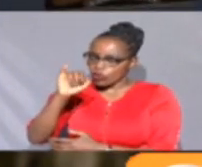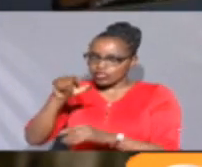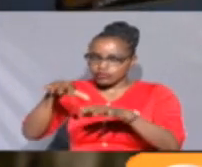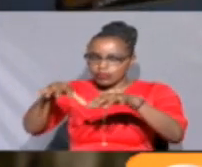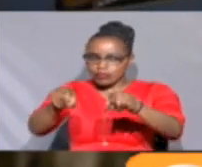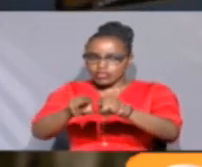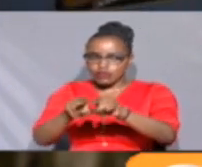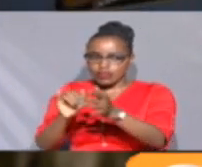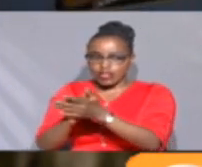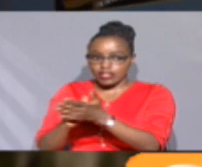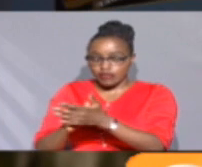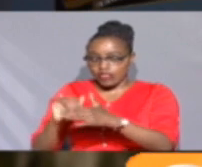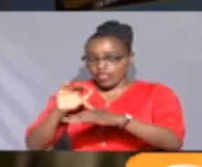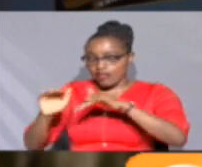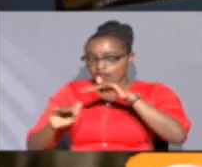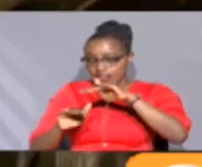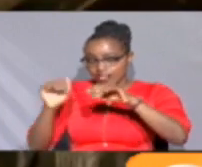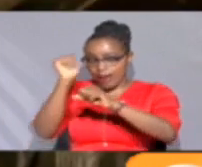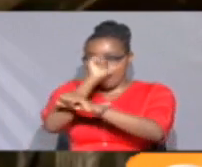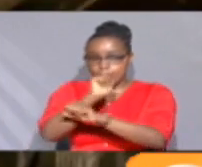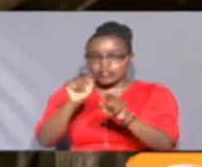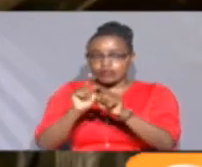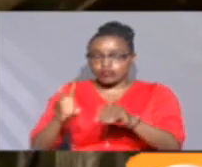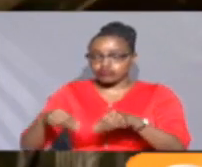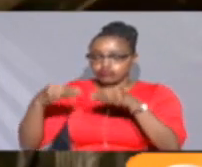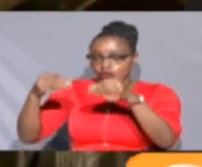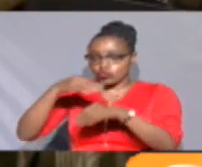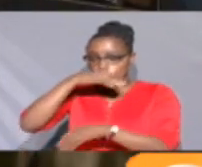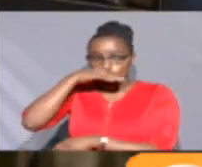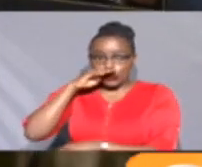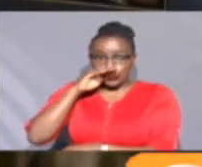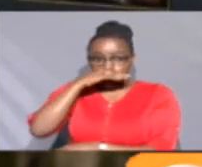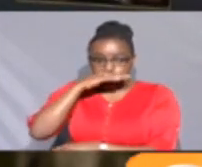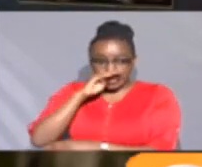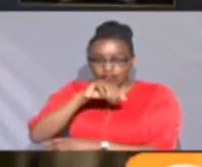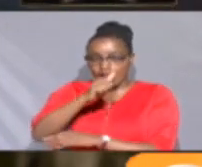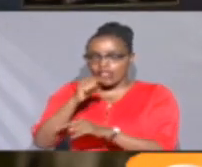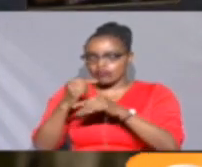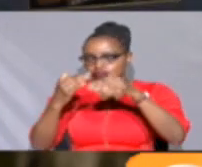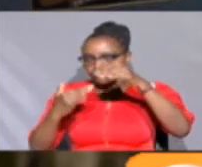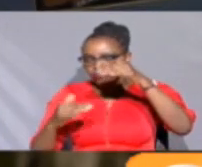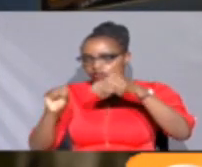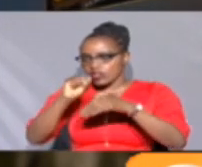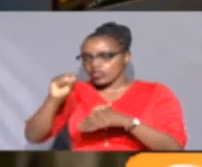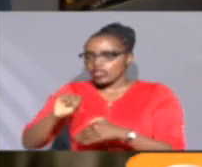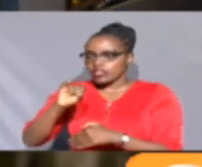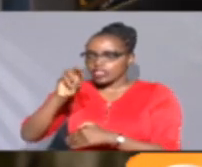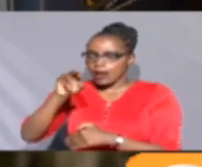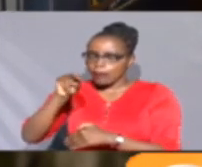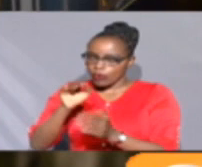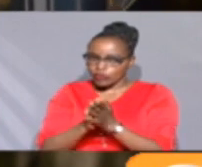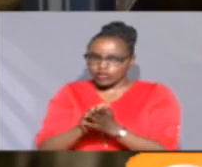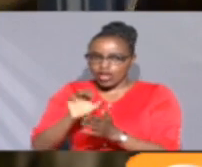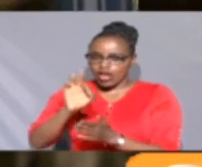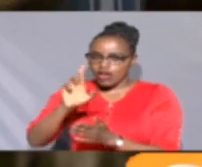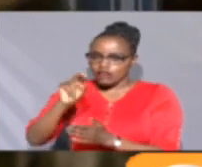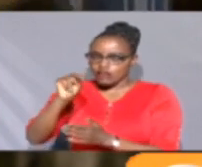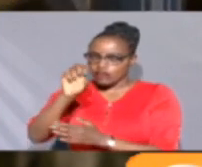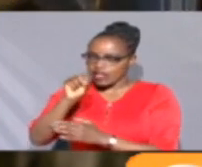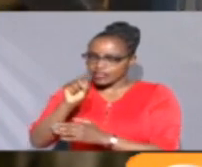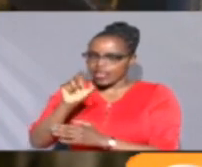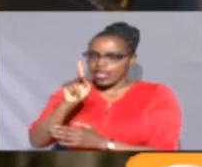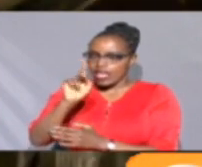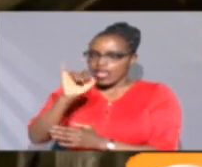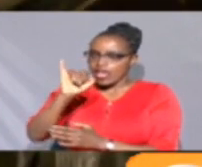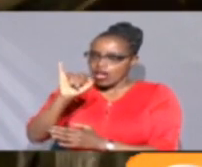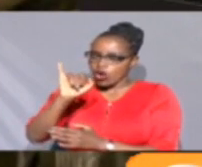and was at the time the vice president. He handed over to Musalia Mudavadi. Others were Simeon Nyachai, Francis Masakhalia, Chris Okemo and